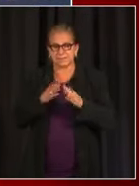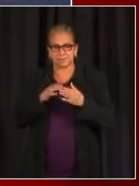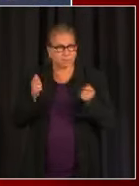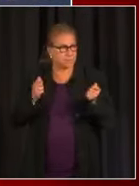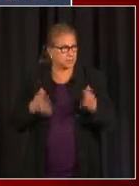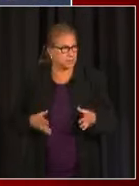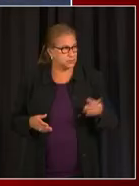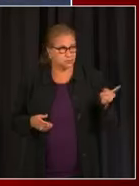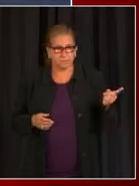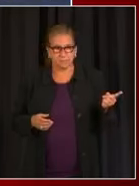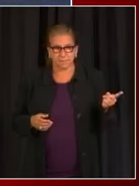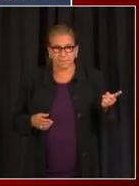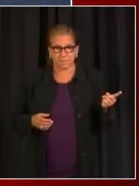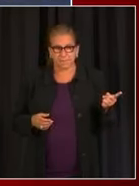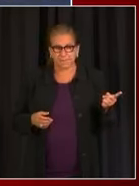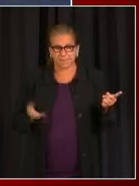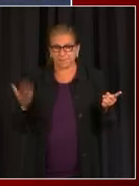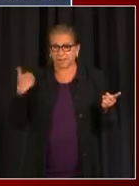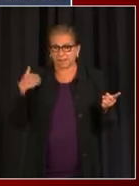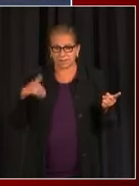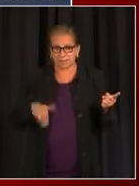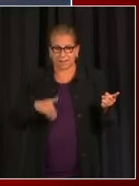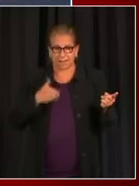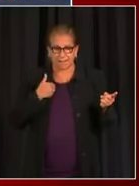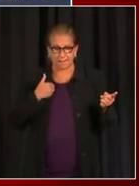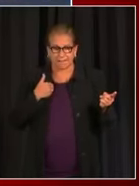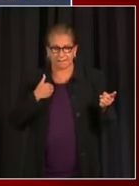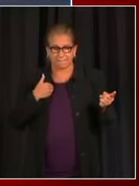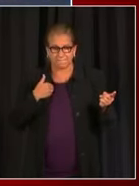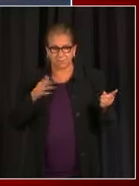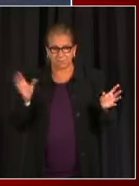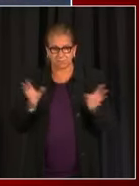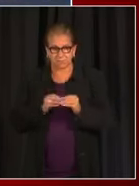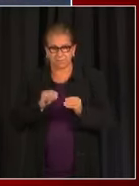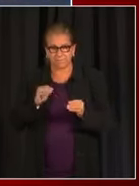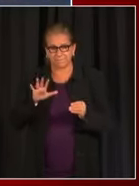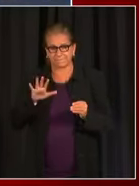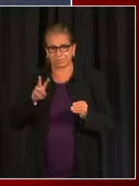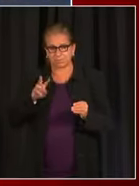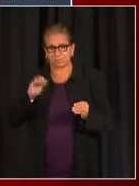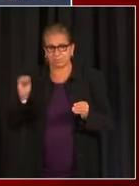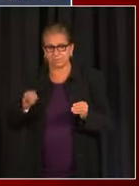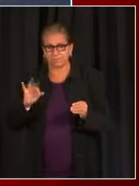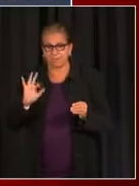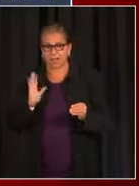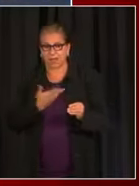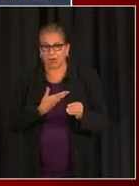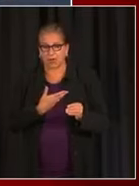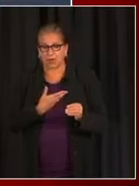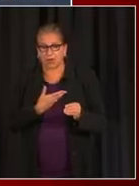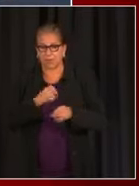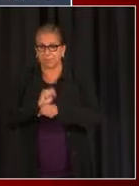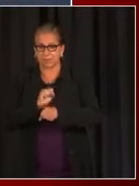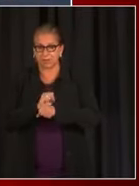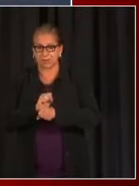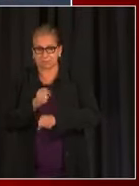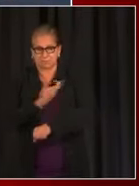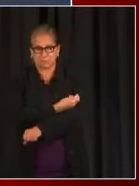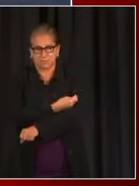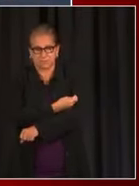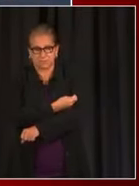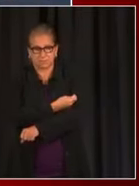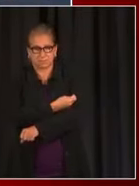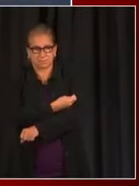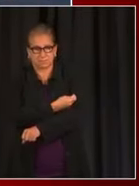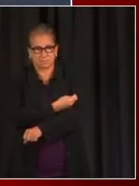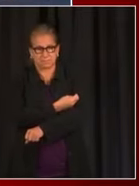52, over 52% of our employees respond to our vaccination status, and over 92% of those